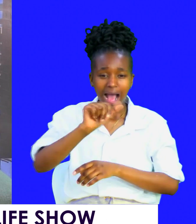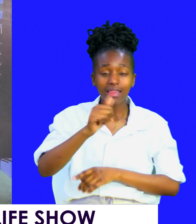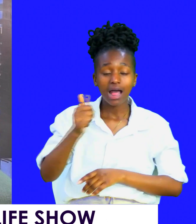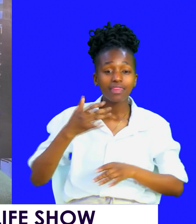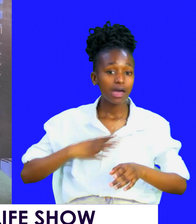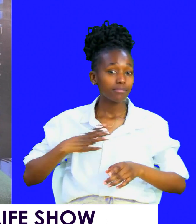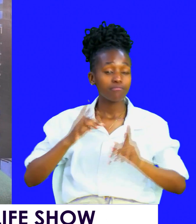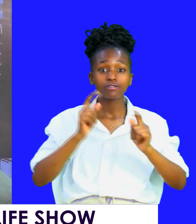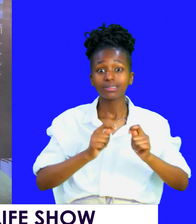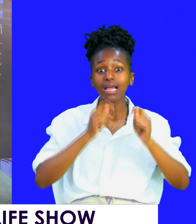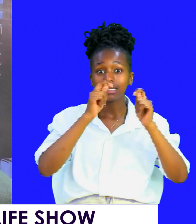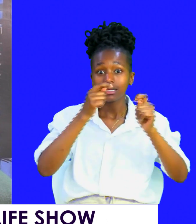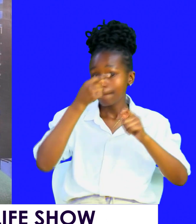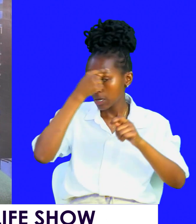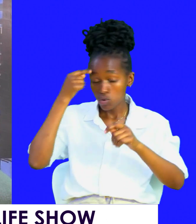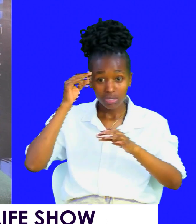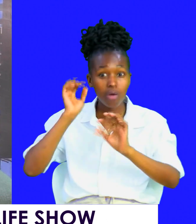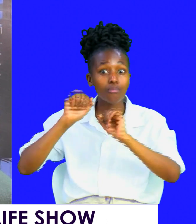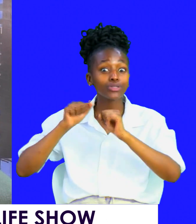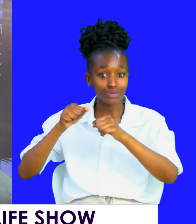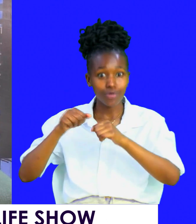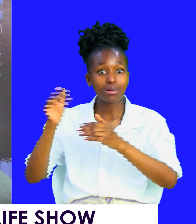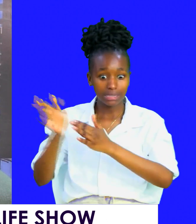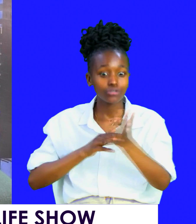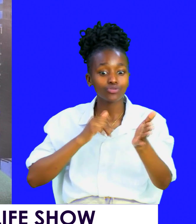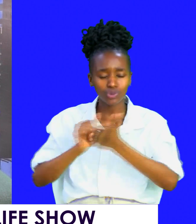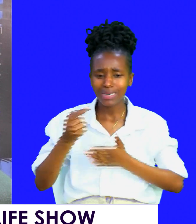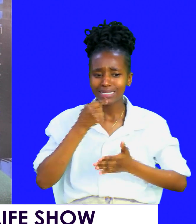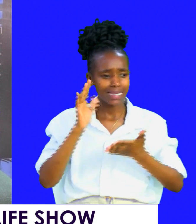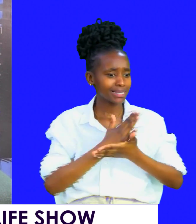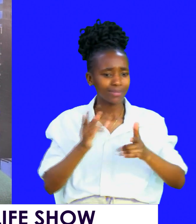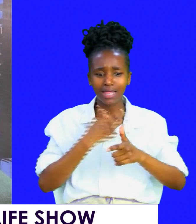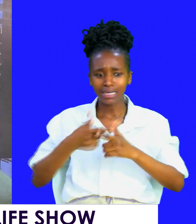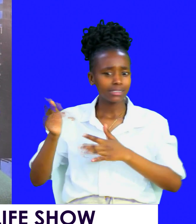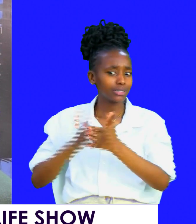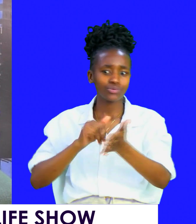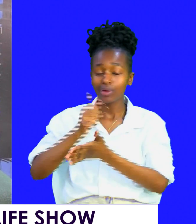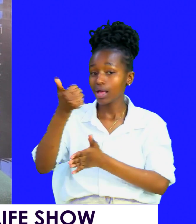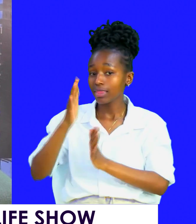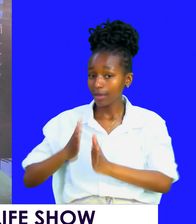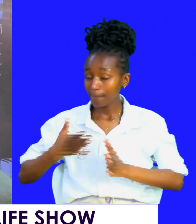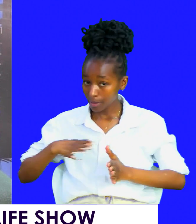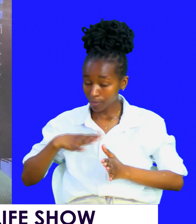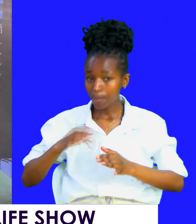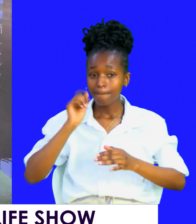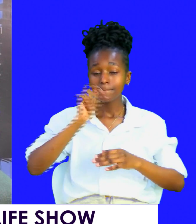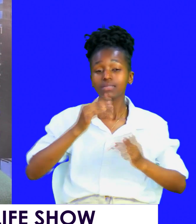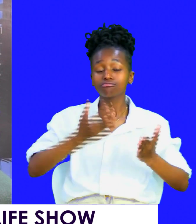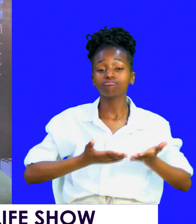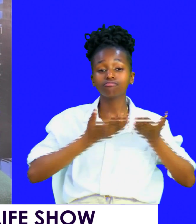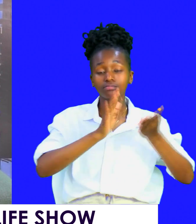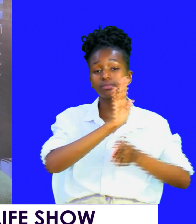a sentence, they can bring a destiny down. You need to take yourself on a higher level. You need